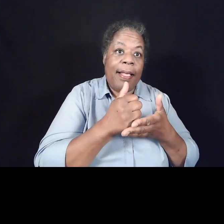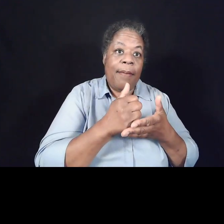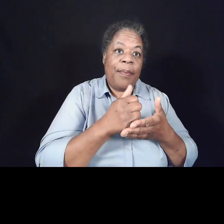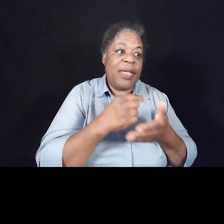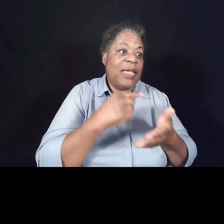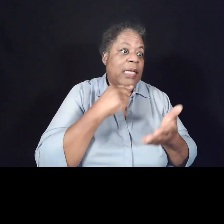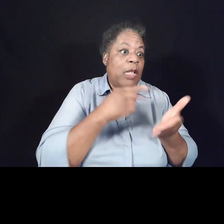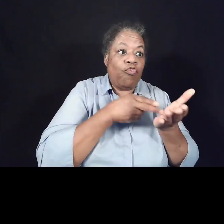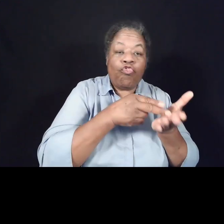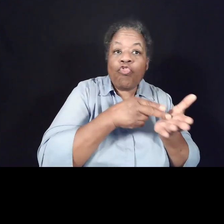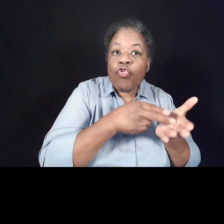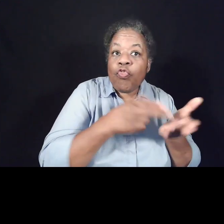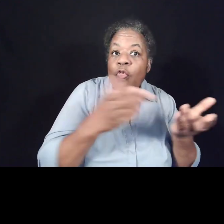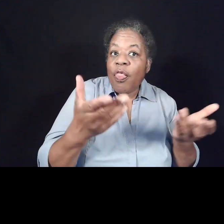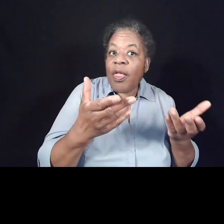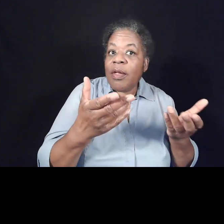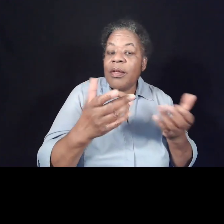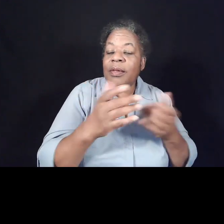cleansing.